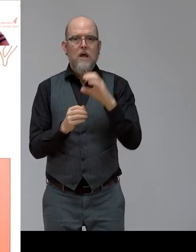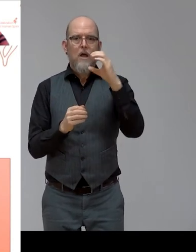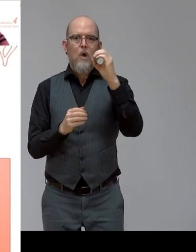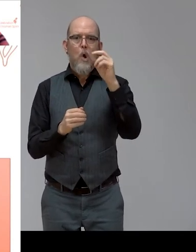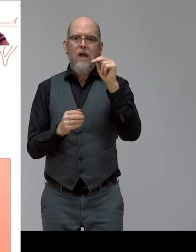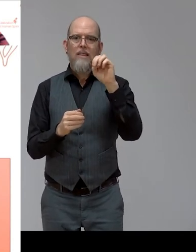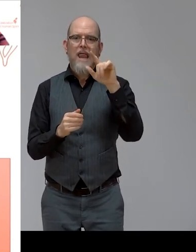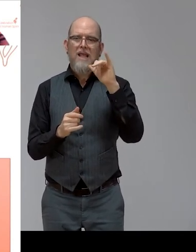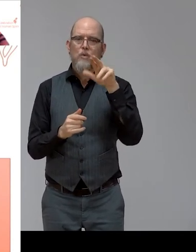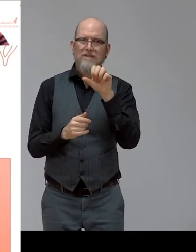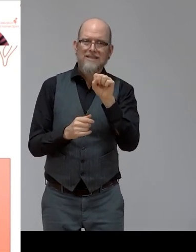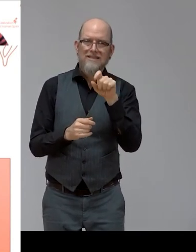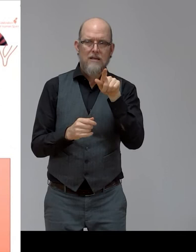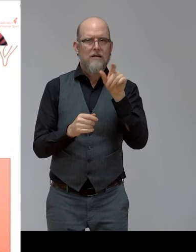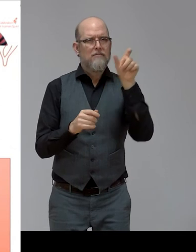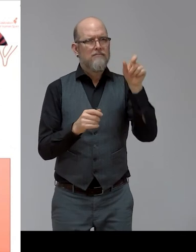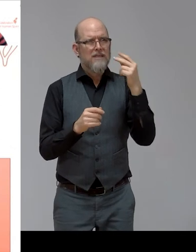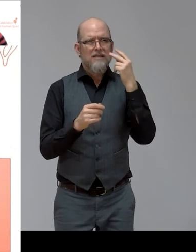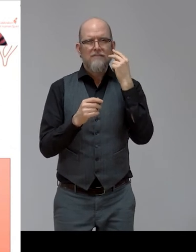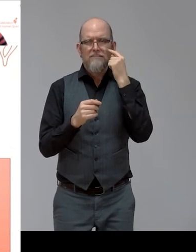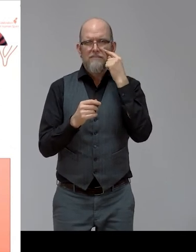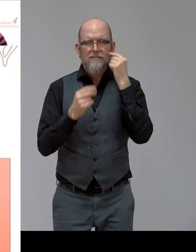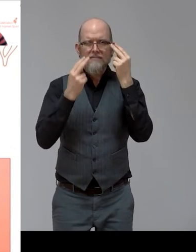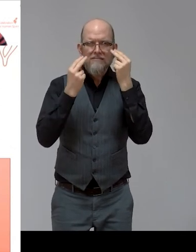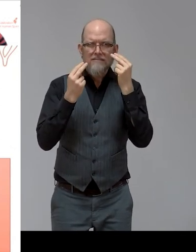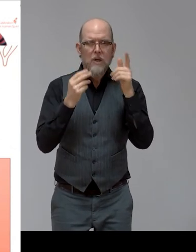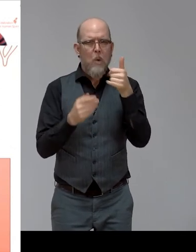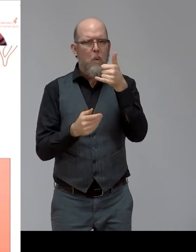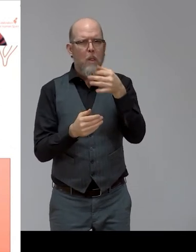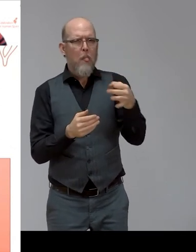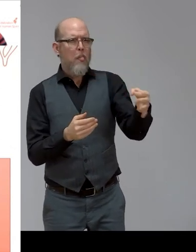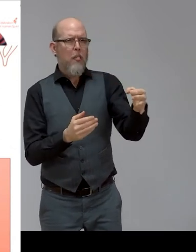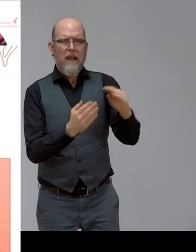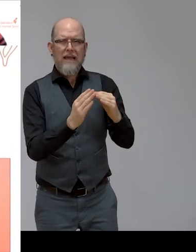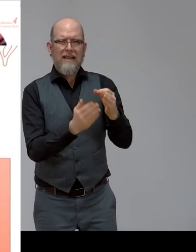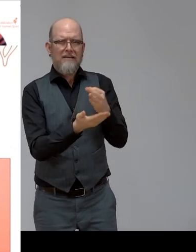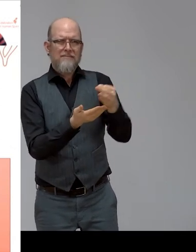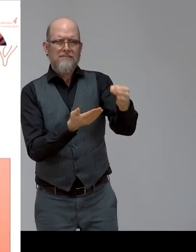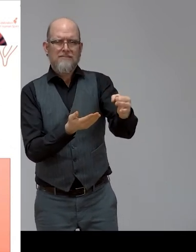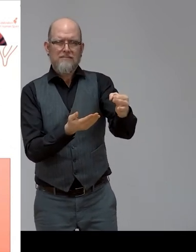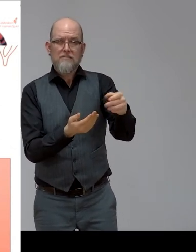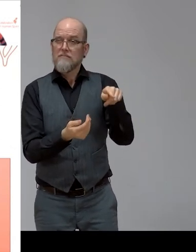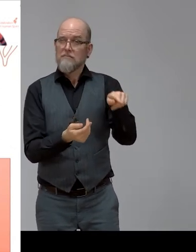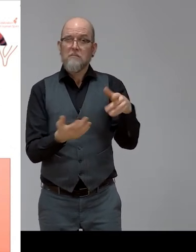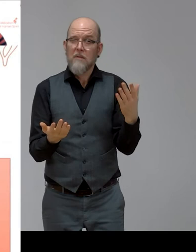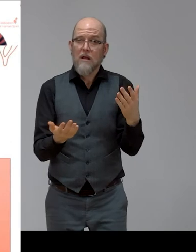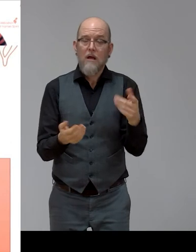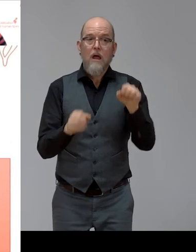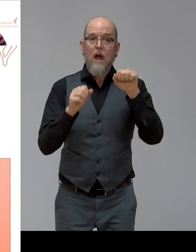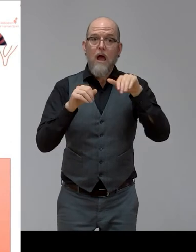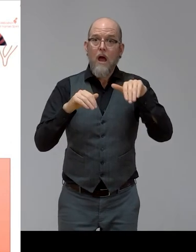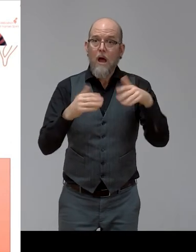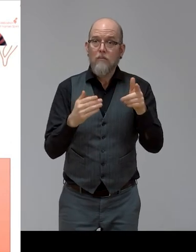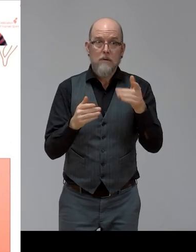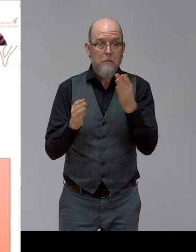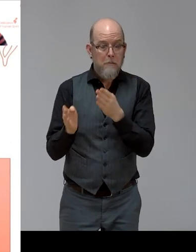India. When he came to Enable India, he had very little exposure. So how do we make people like Cornelius job ready with speed,